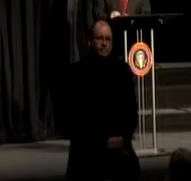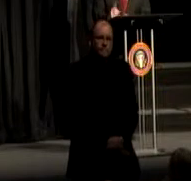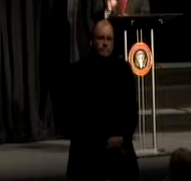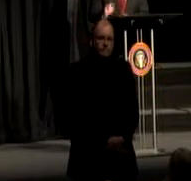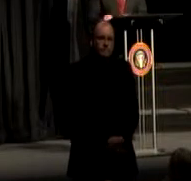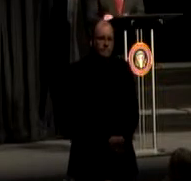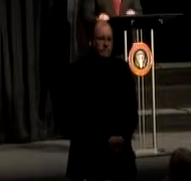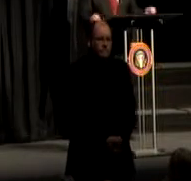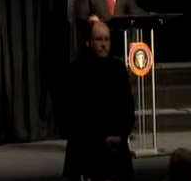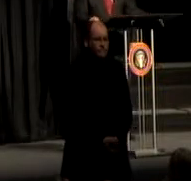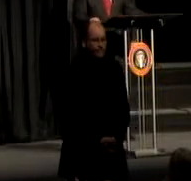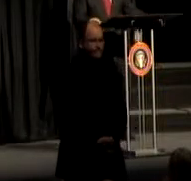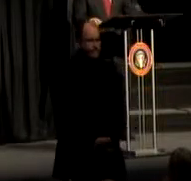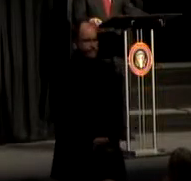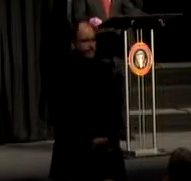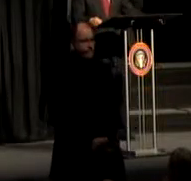Christ. Amen.